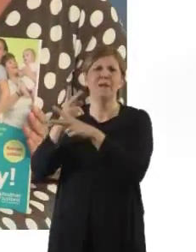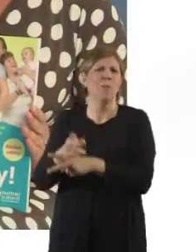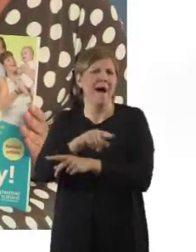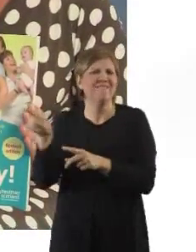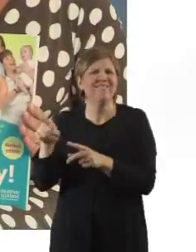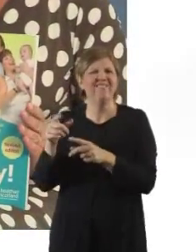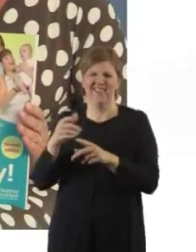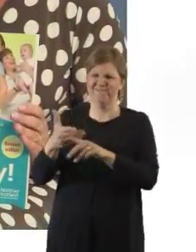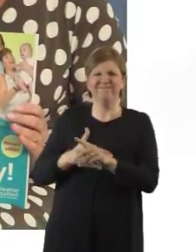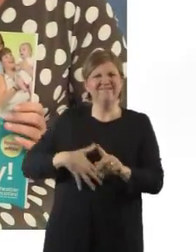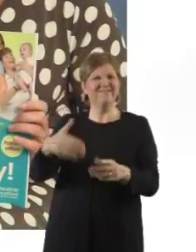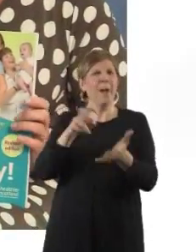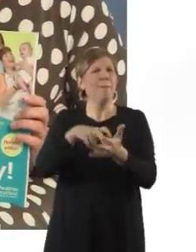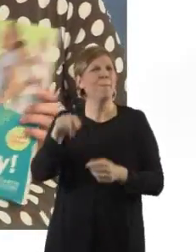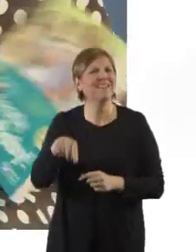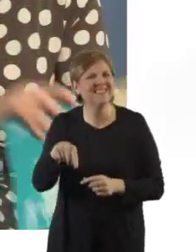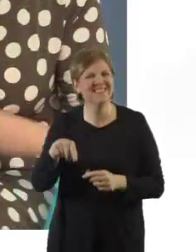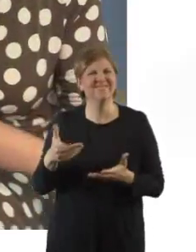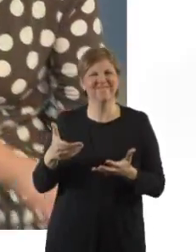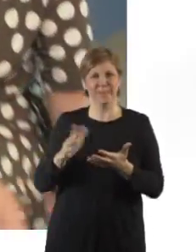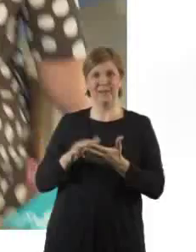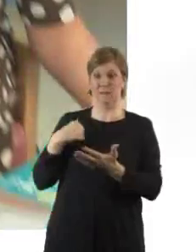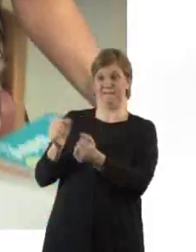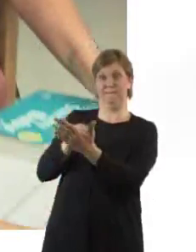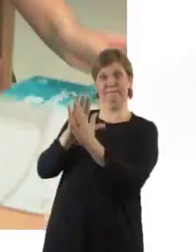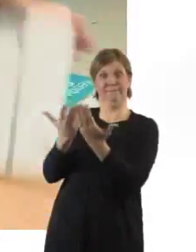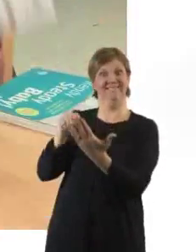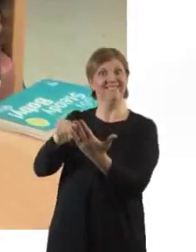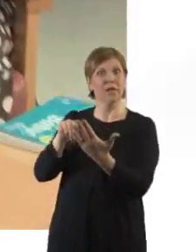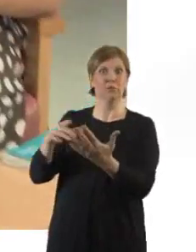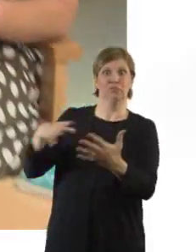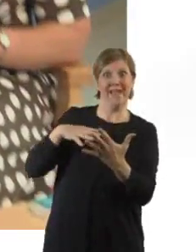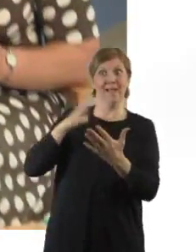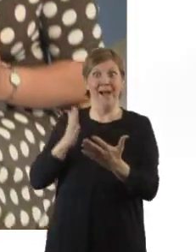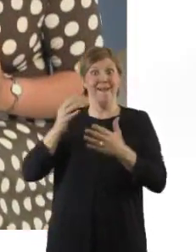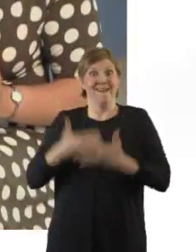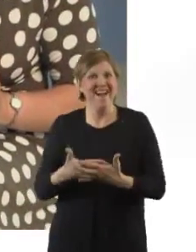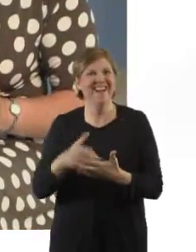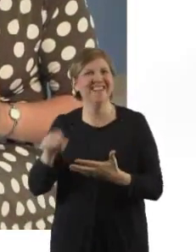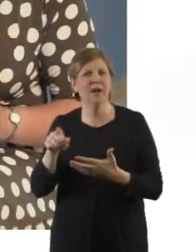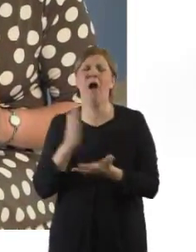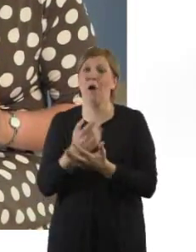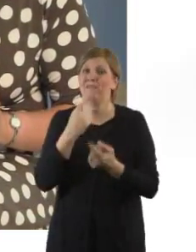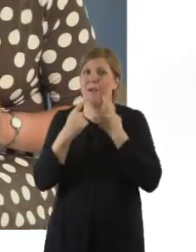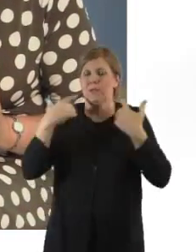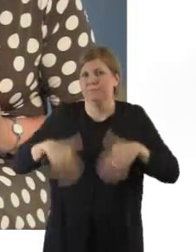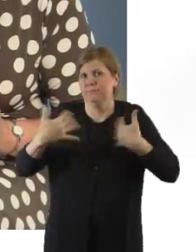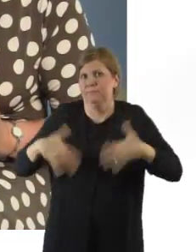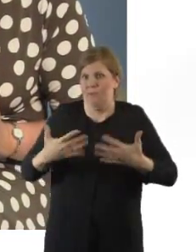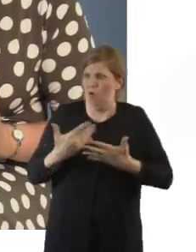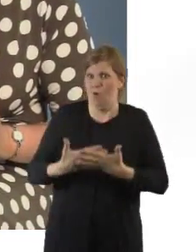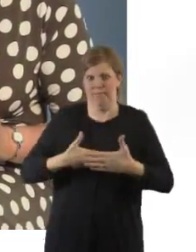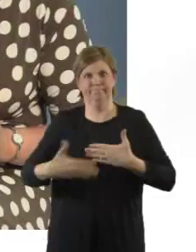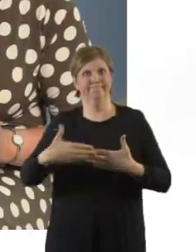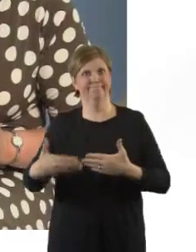best source of information about having a baby. We will also have given mums a pregnancy record book like this, and we refer